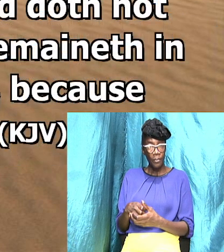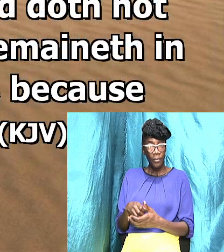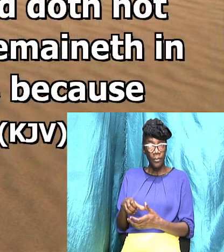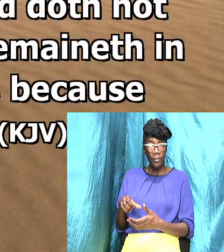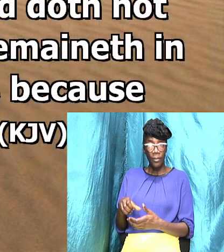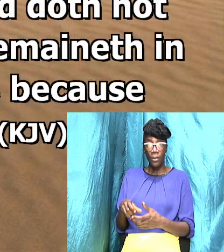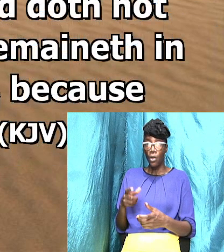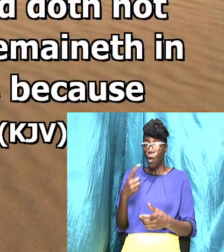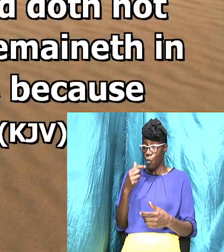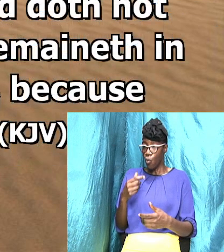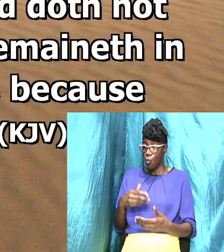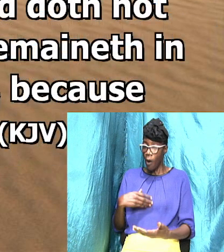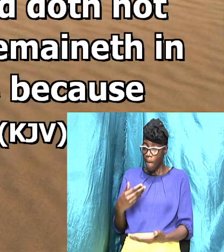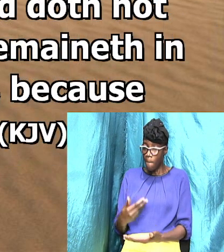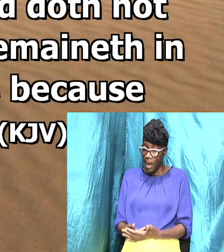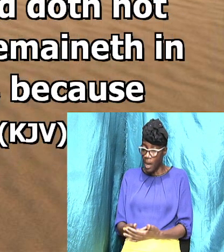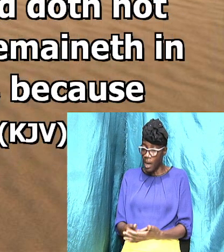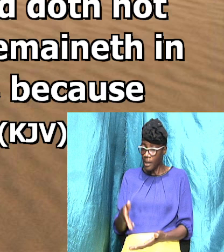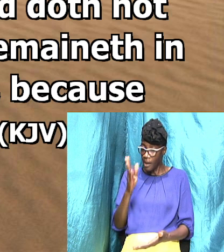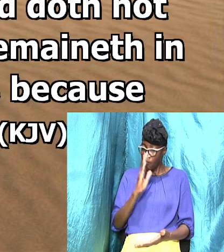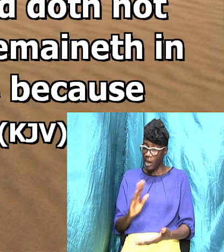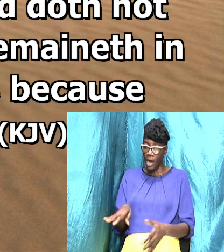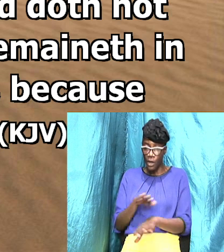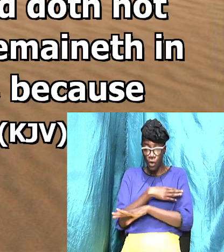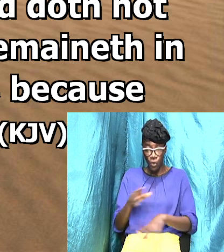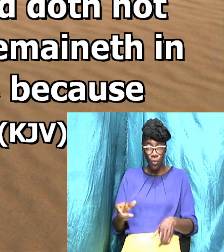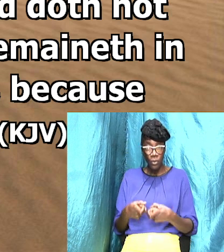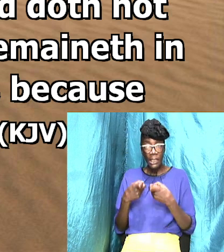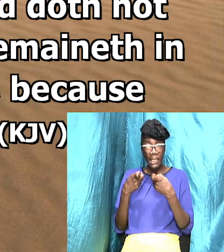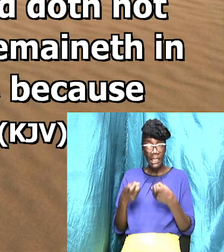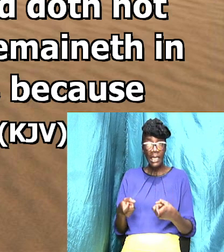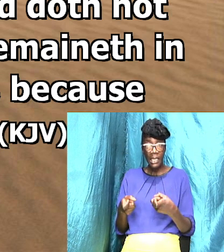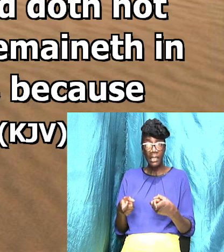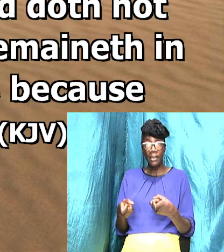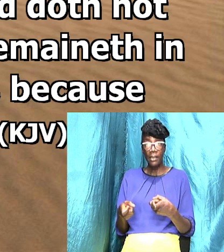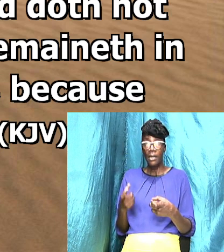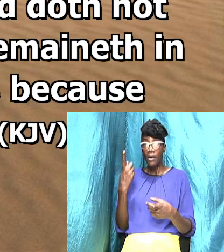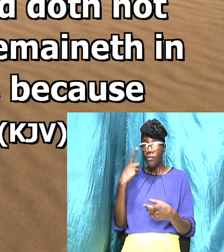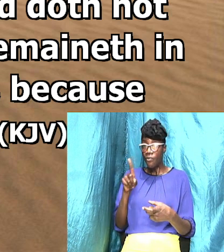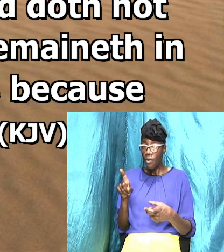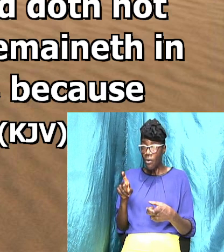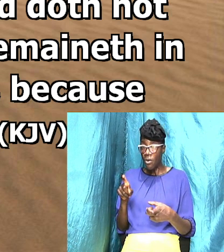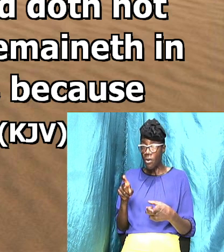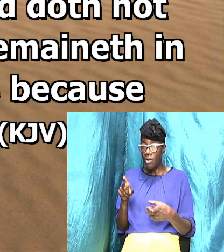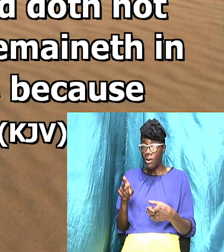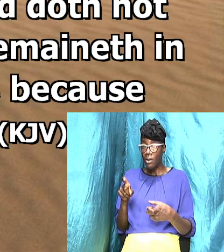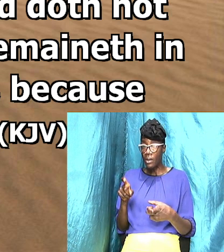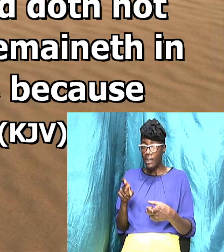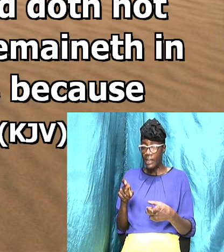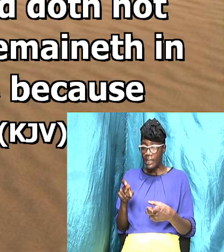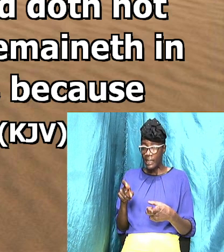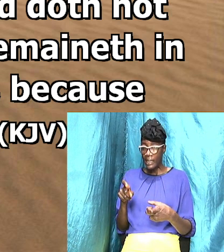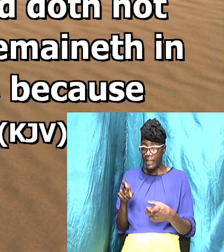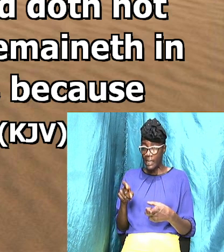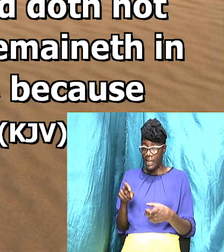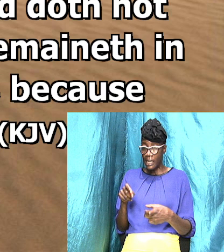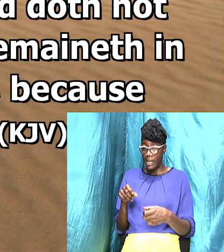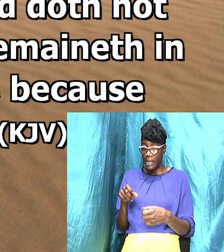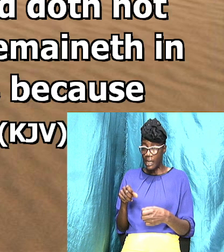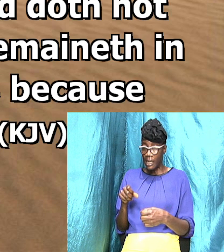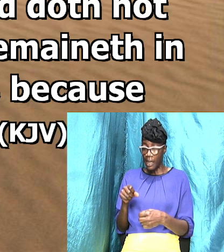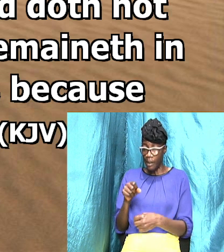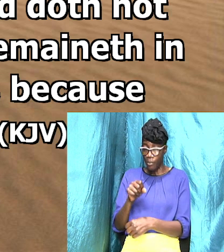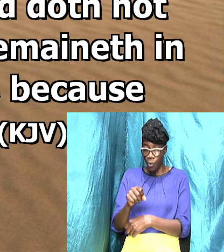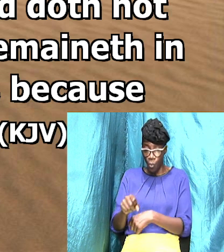Whosoever is born of God doeth not commit sin, for his seed remaineth in